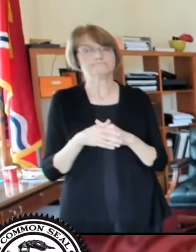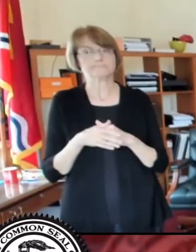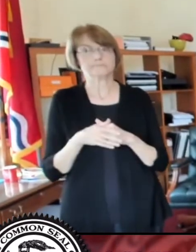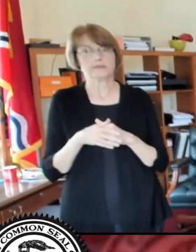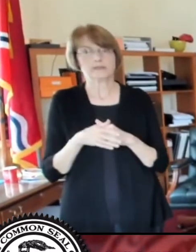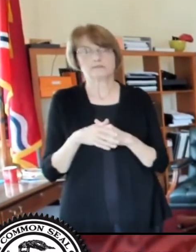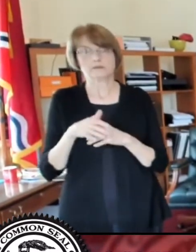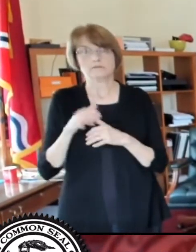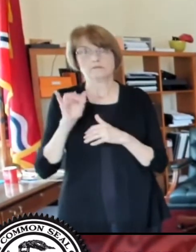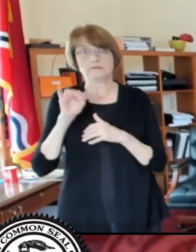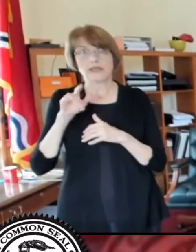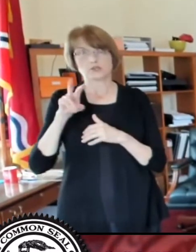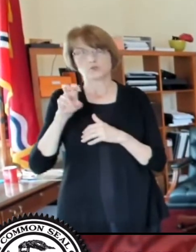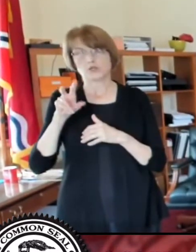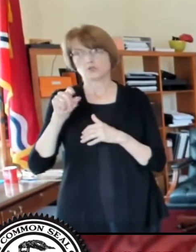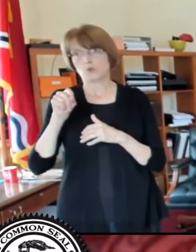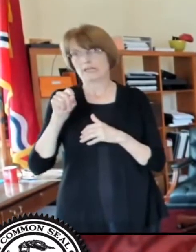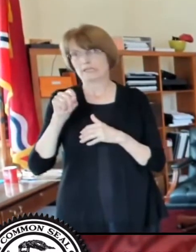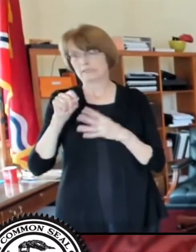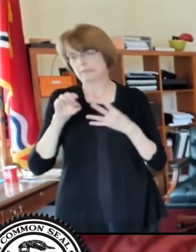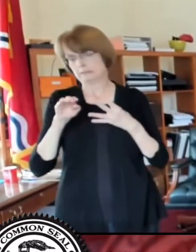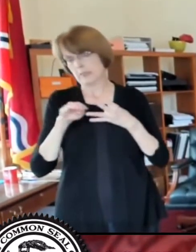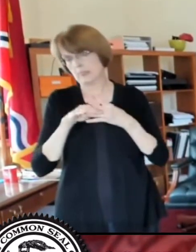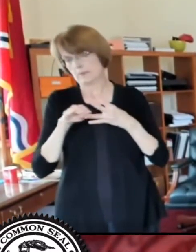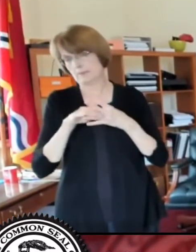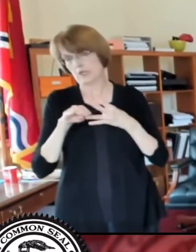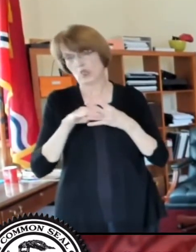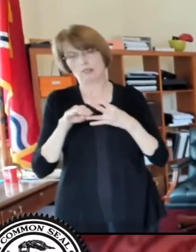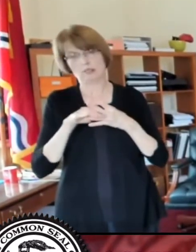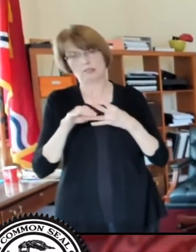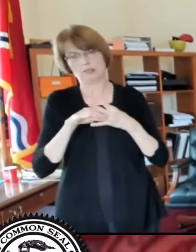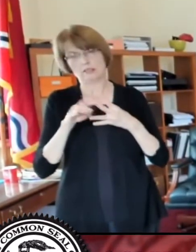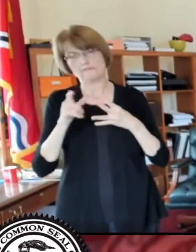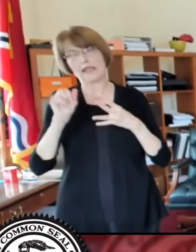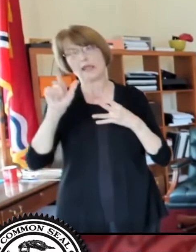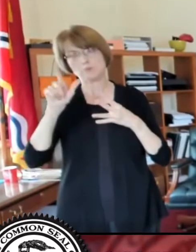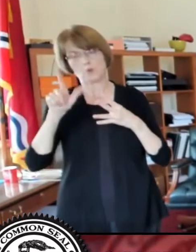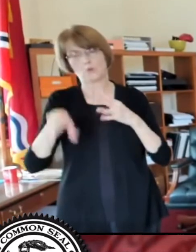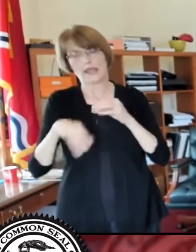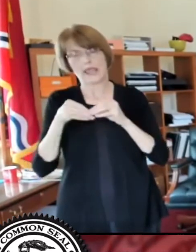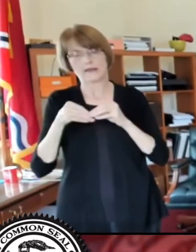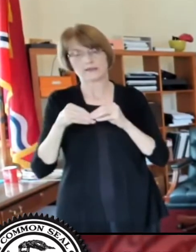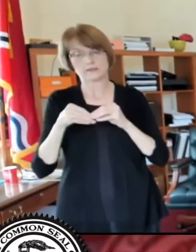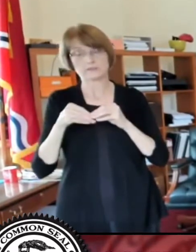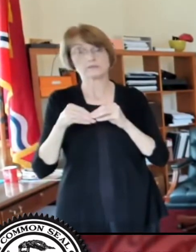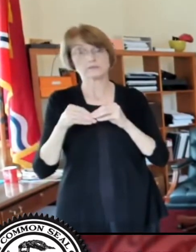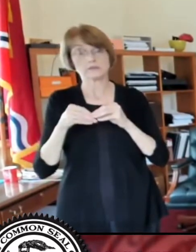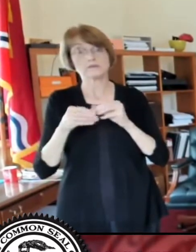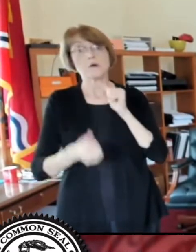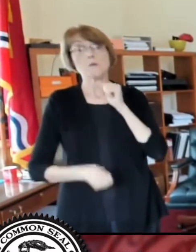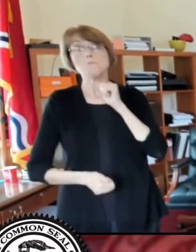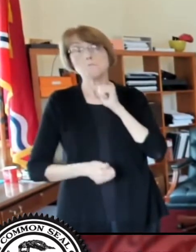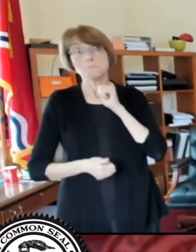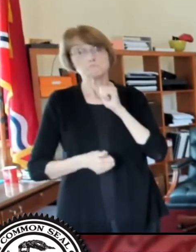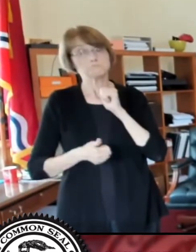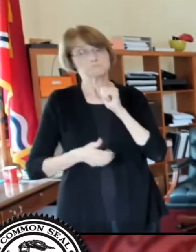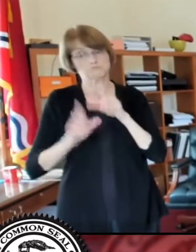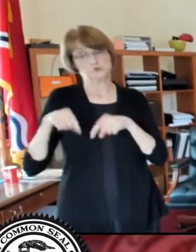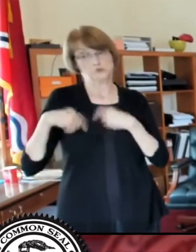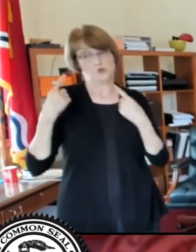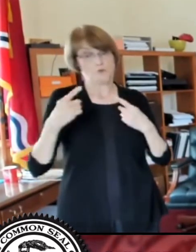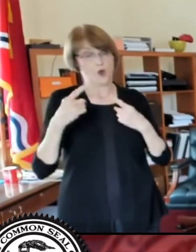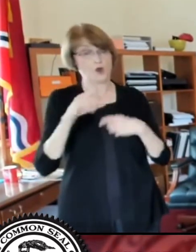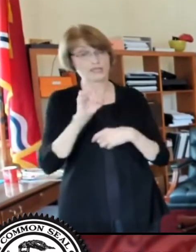in April, middle of April maybe, because the normal shelters that we fund and that we rely